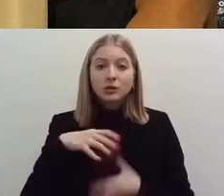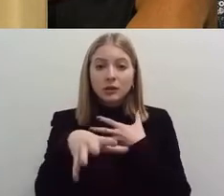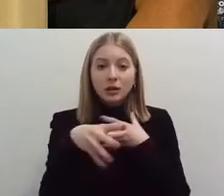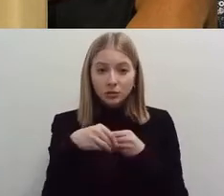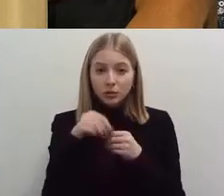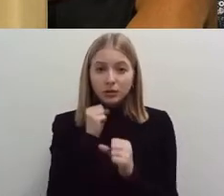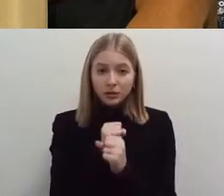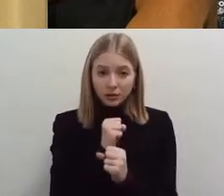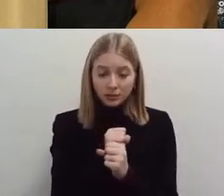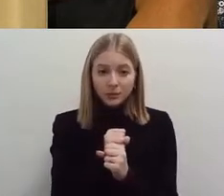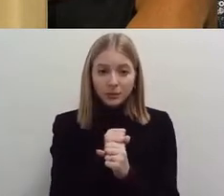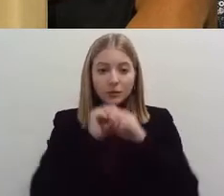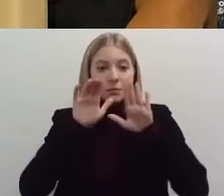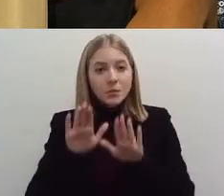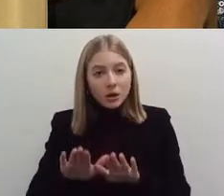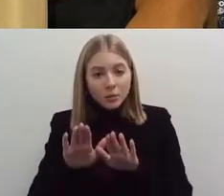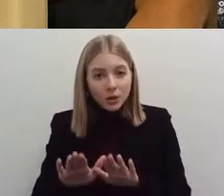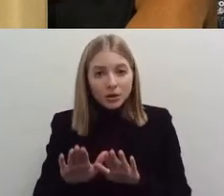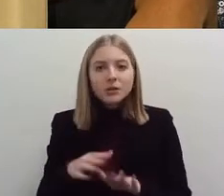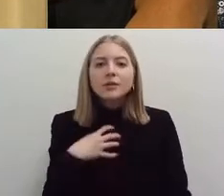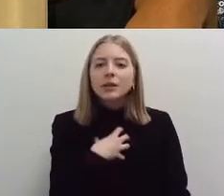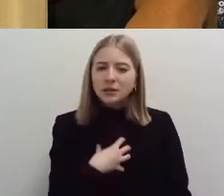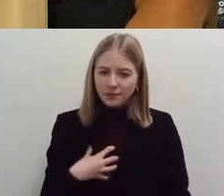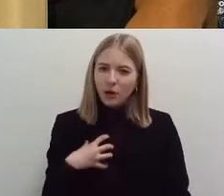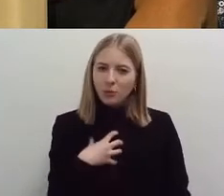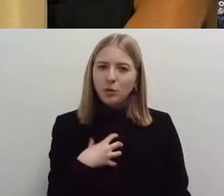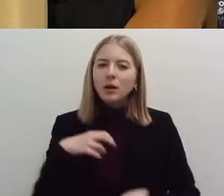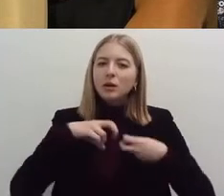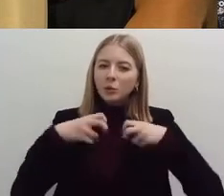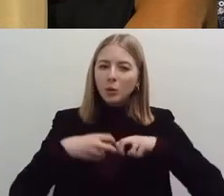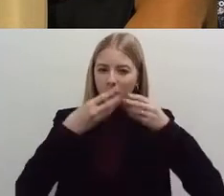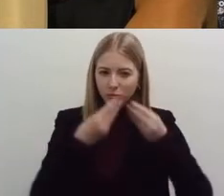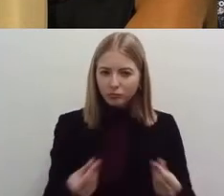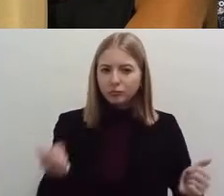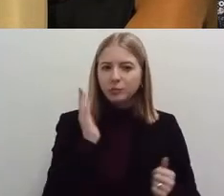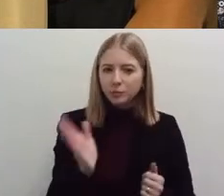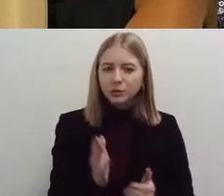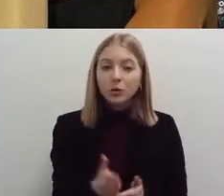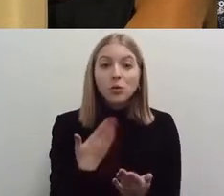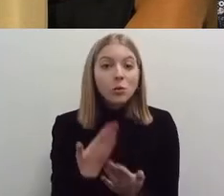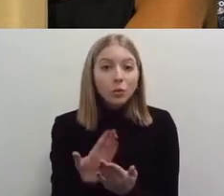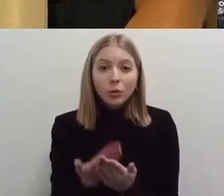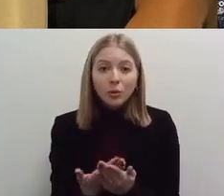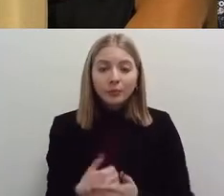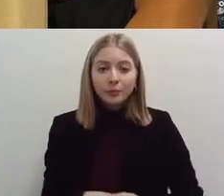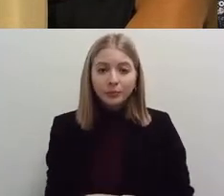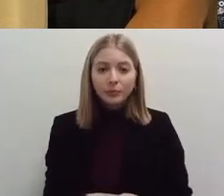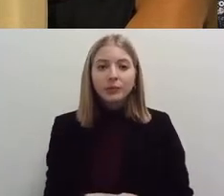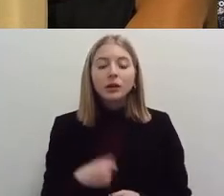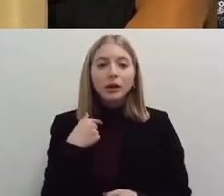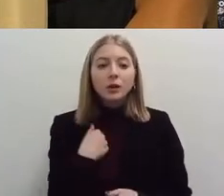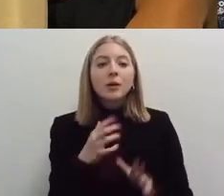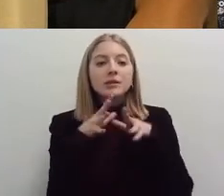we started to working with our families, there is always some issues already with the teenager. Mostly it's